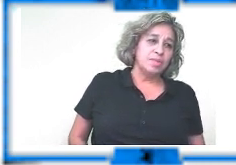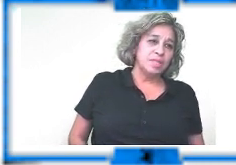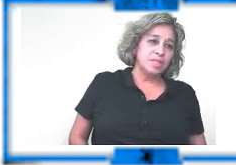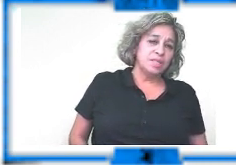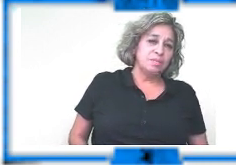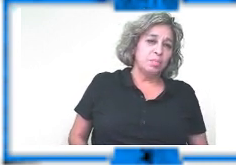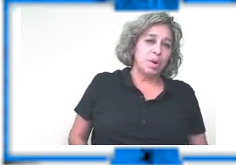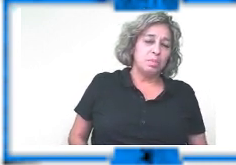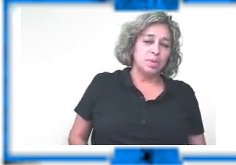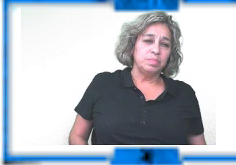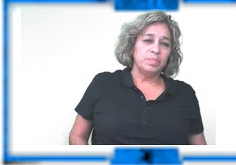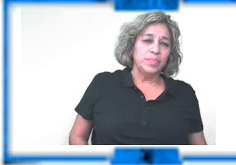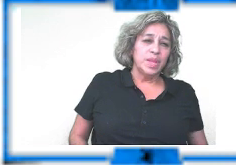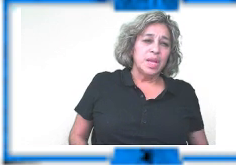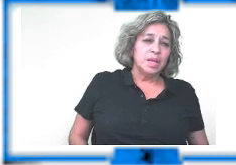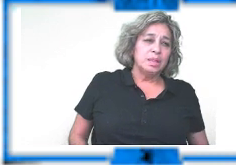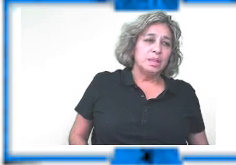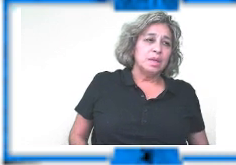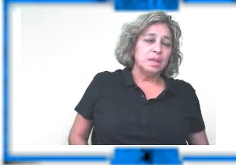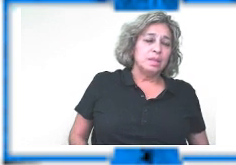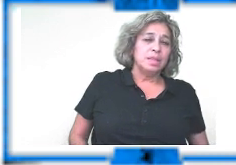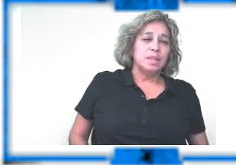out of this problem.